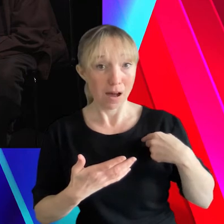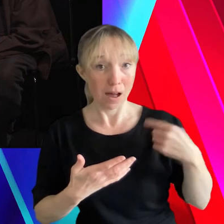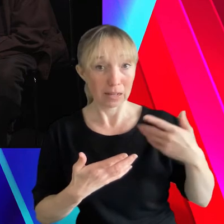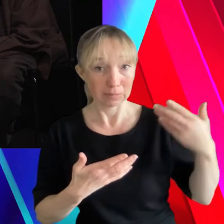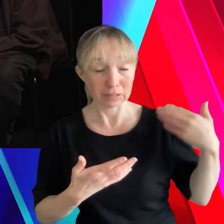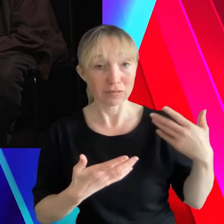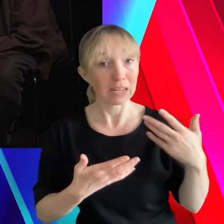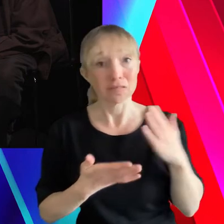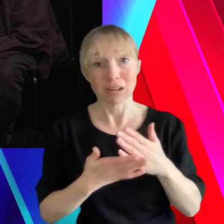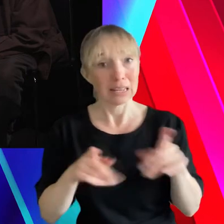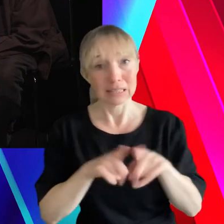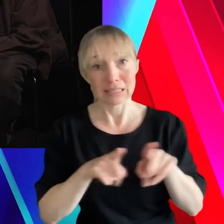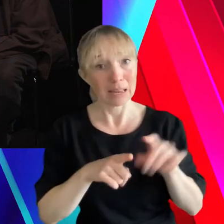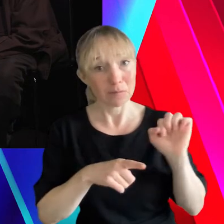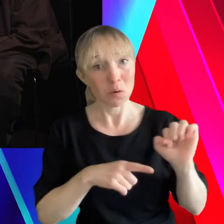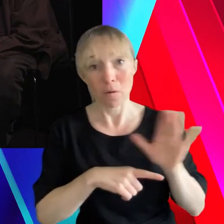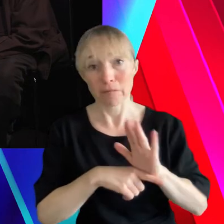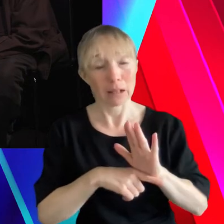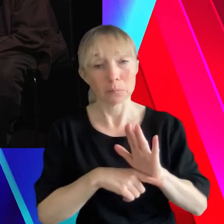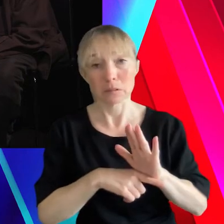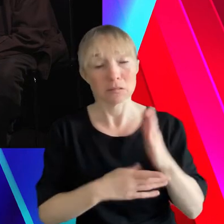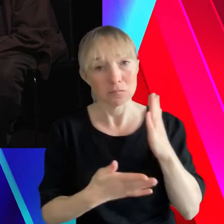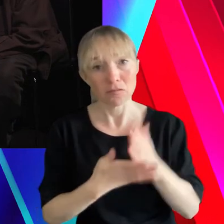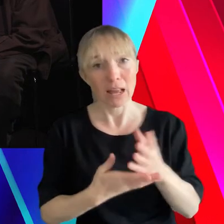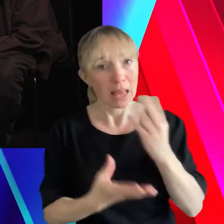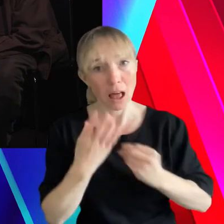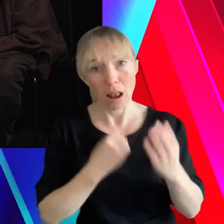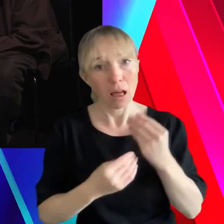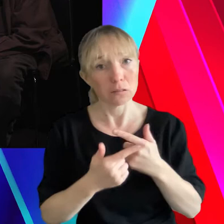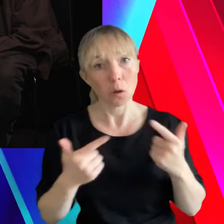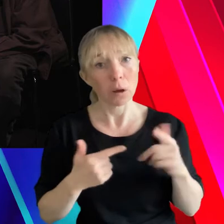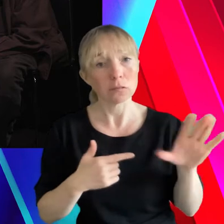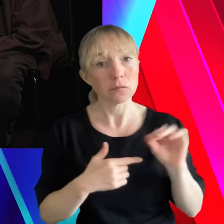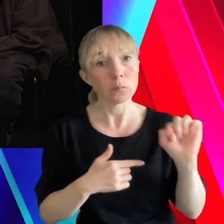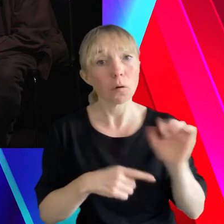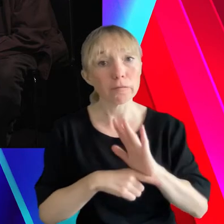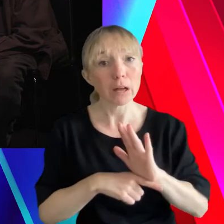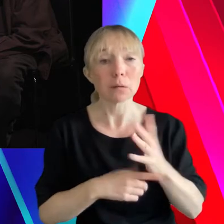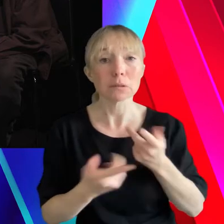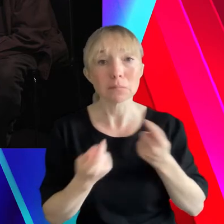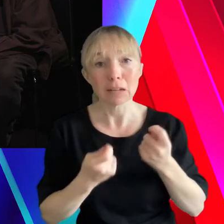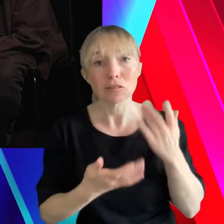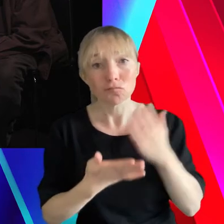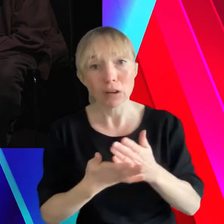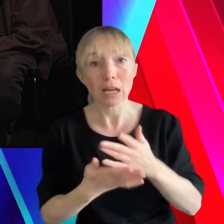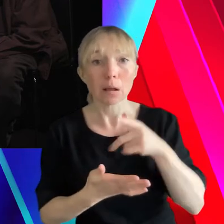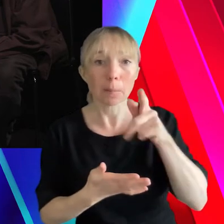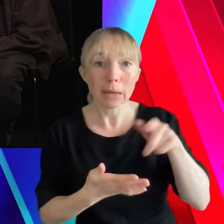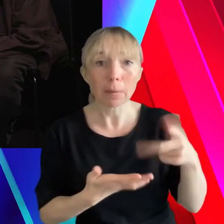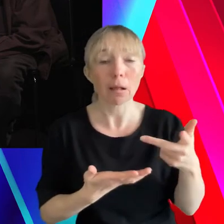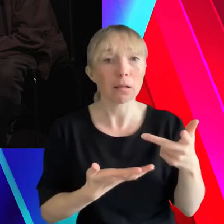own films, and I must say that I've learned a lot from your films, dealing with real people and real relationships and real